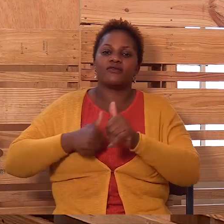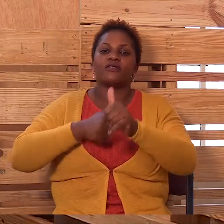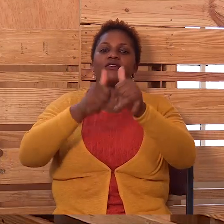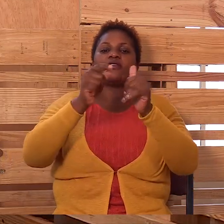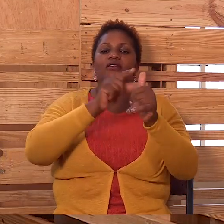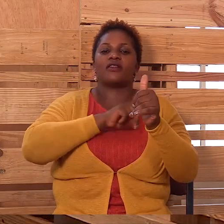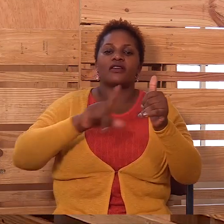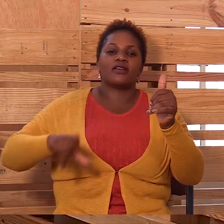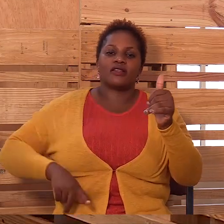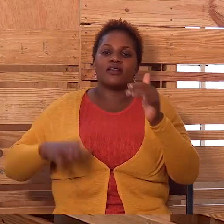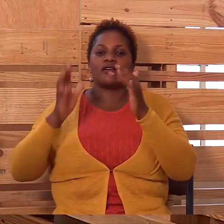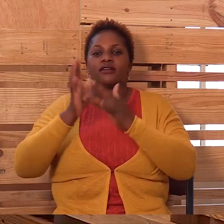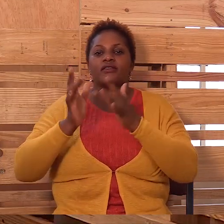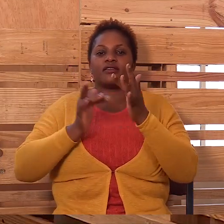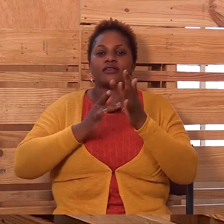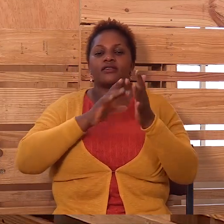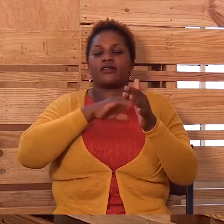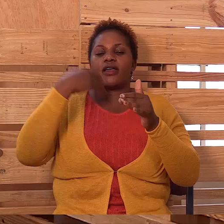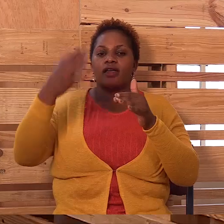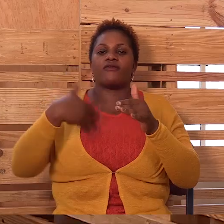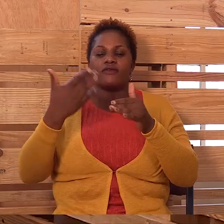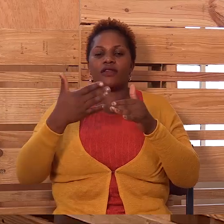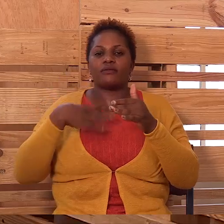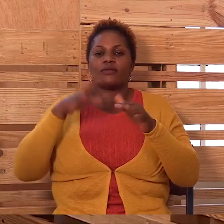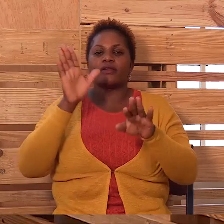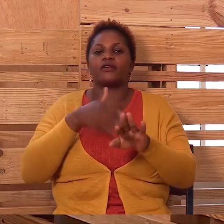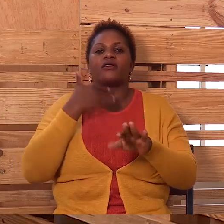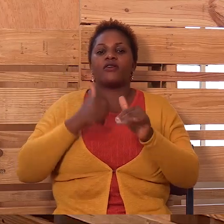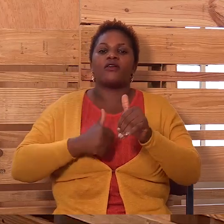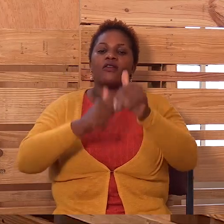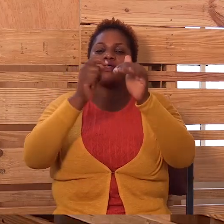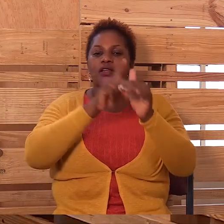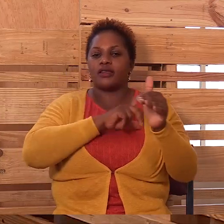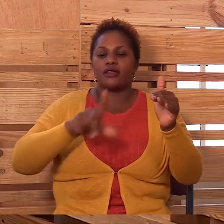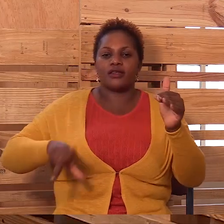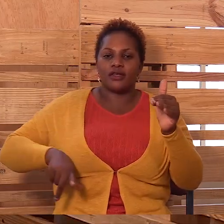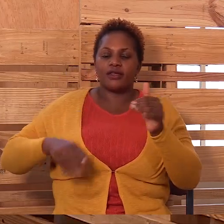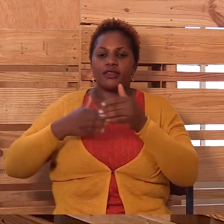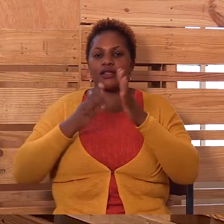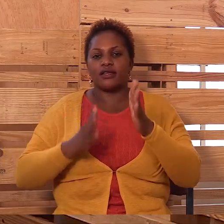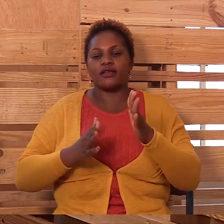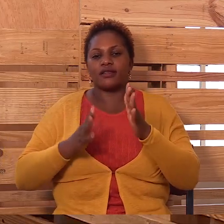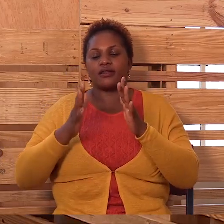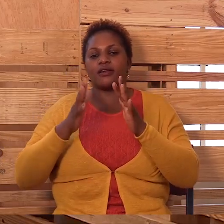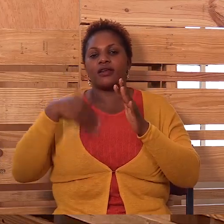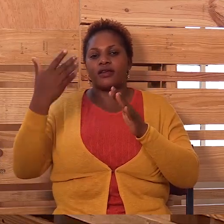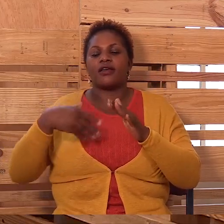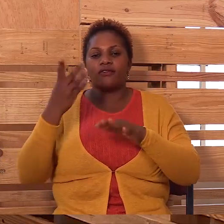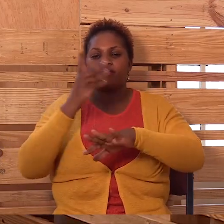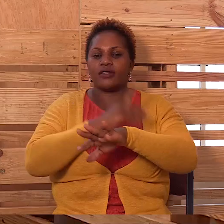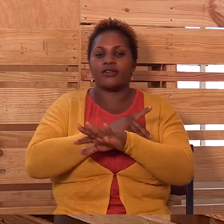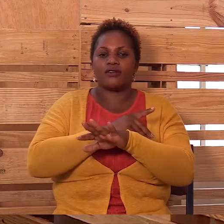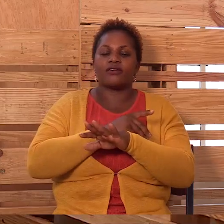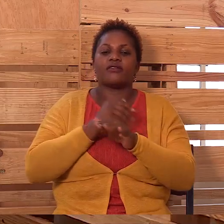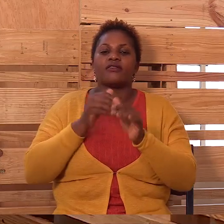the King. Follow the leader, everybody sing. Follow the leader each